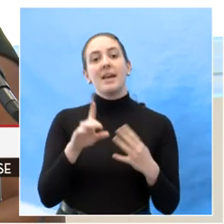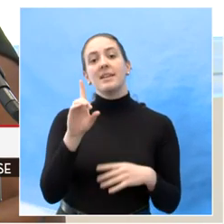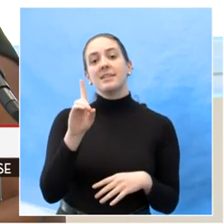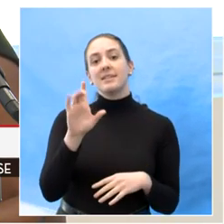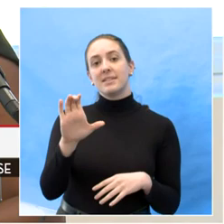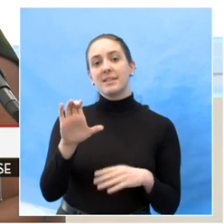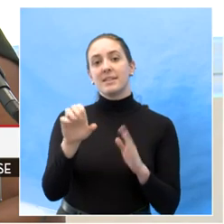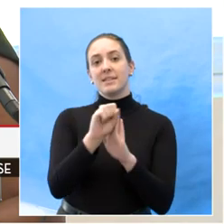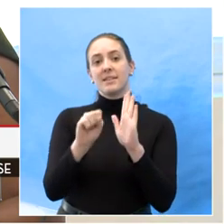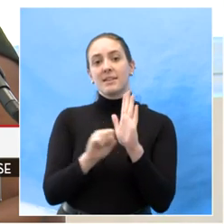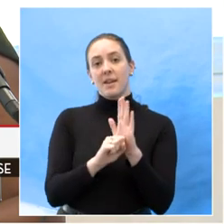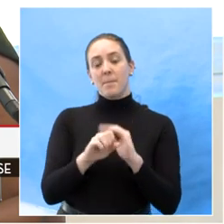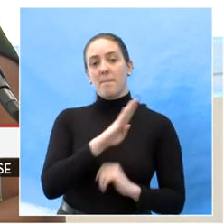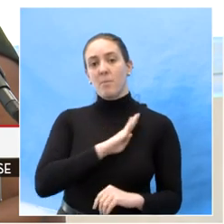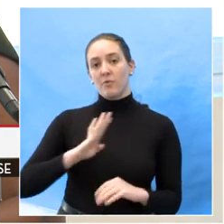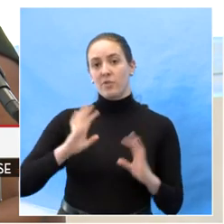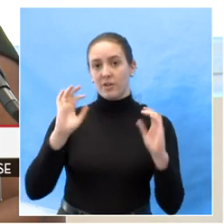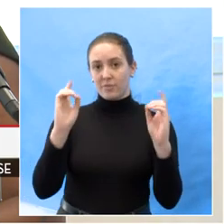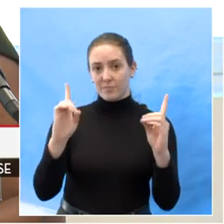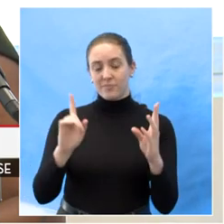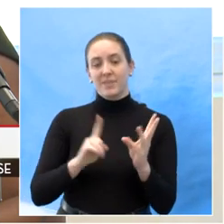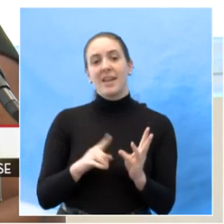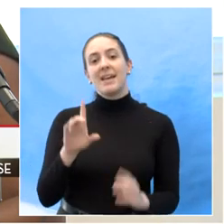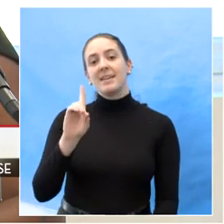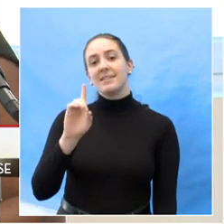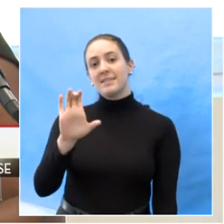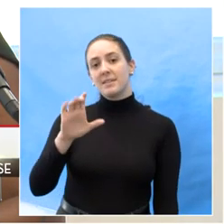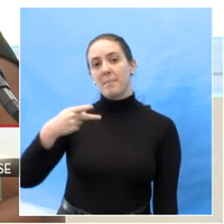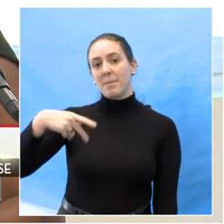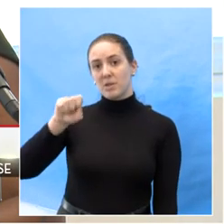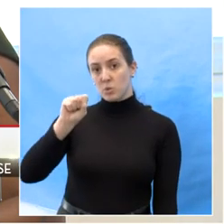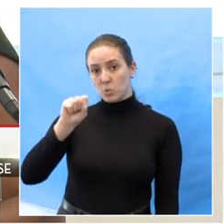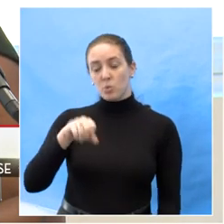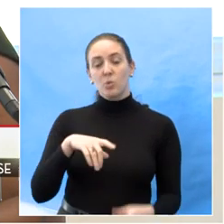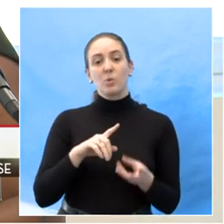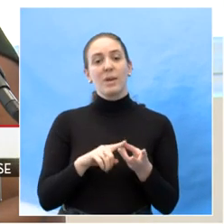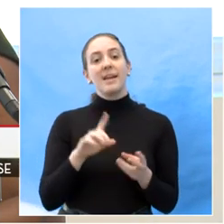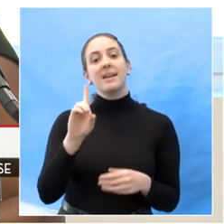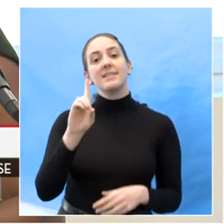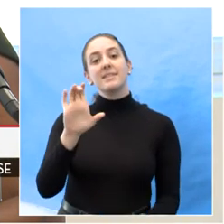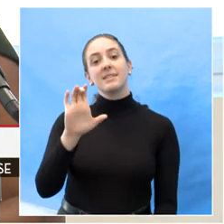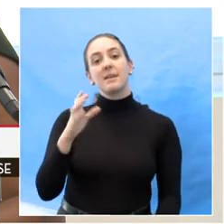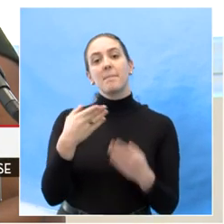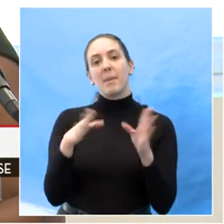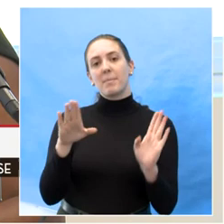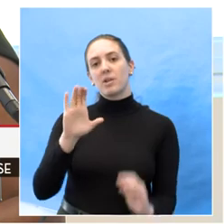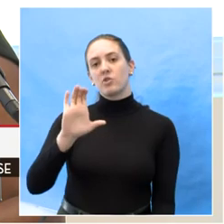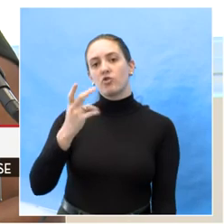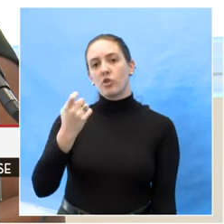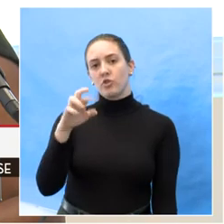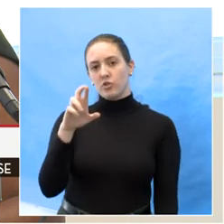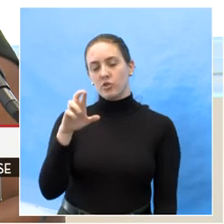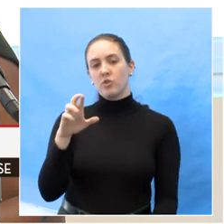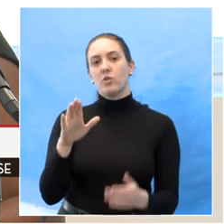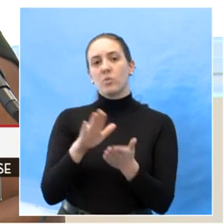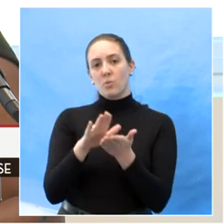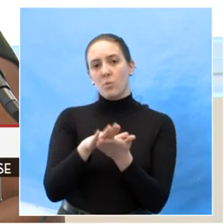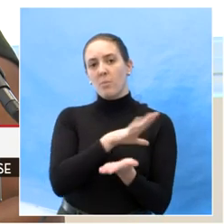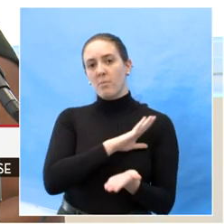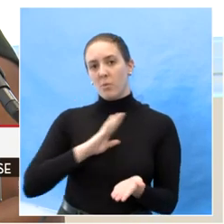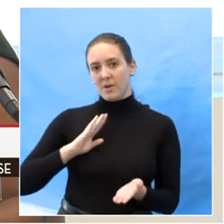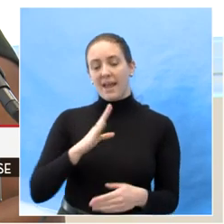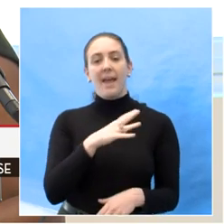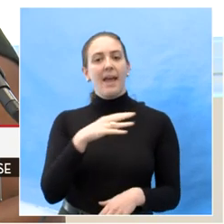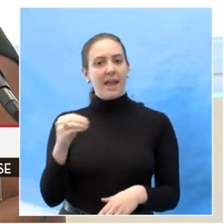Education, District of Columbia Public Schools, the DC Public Charter School Board, and public